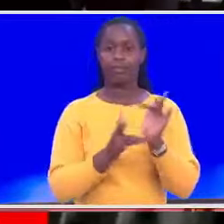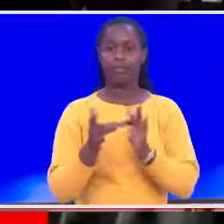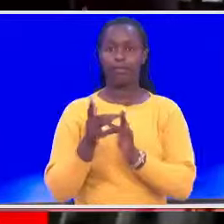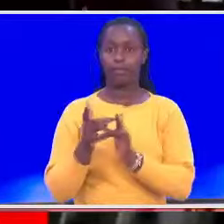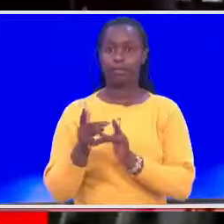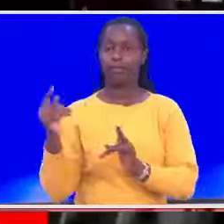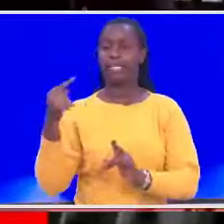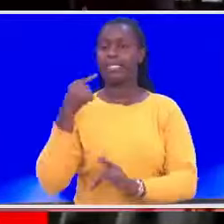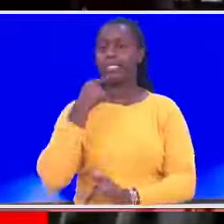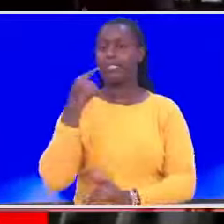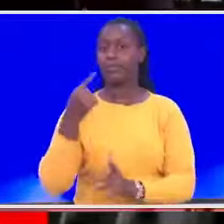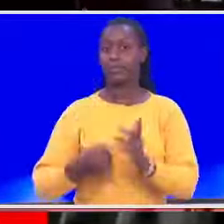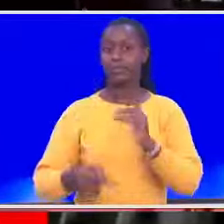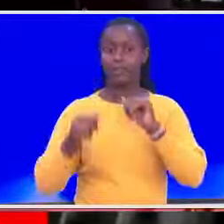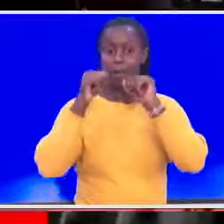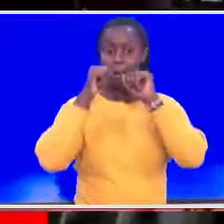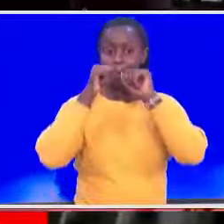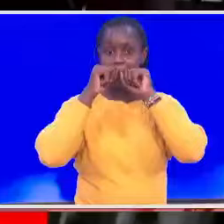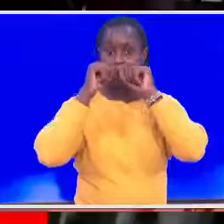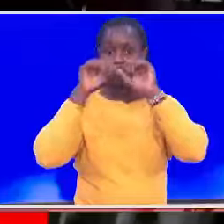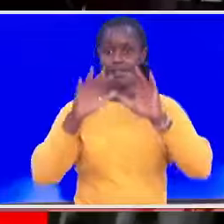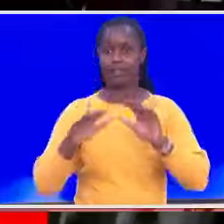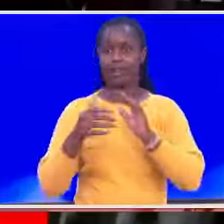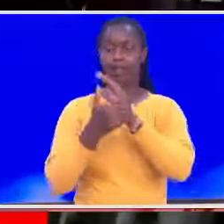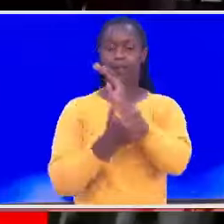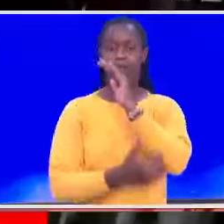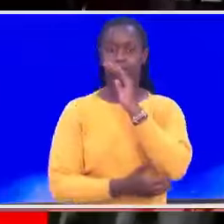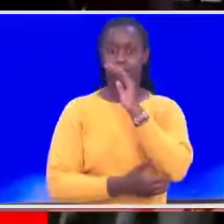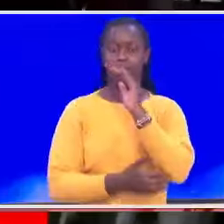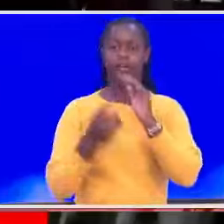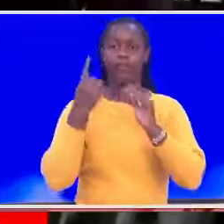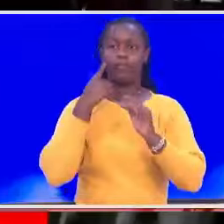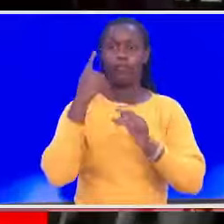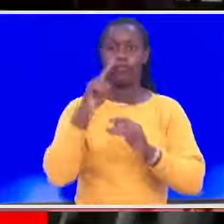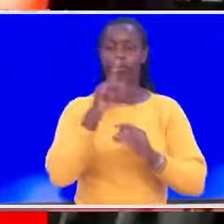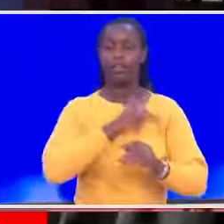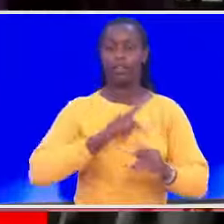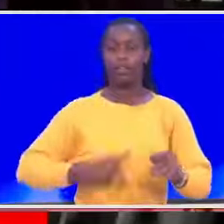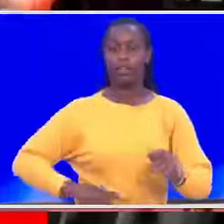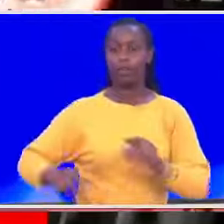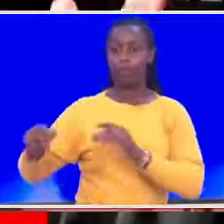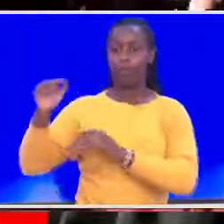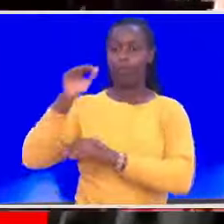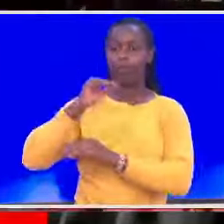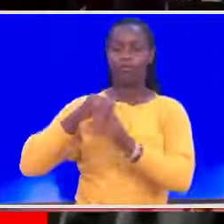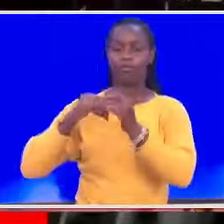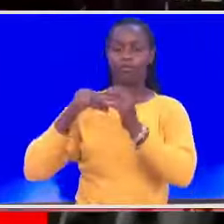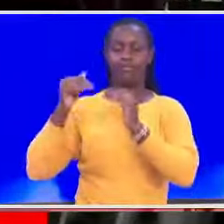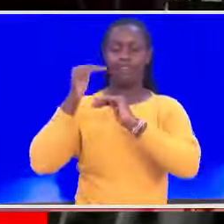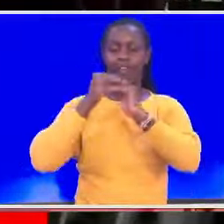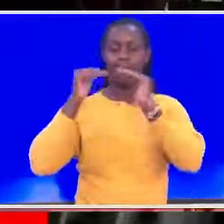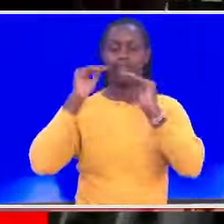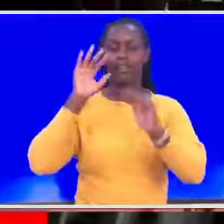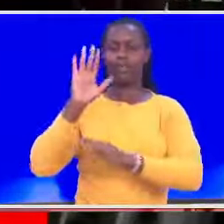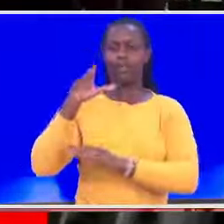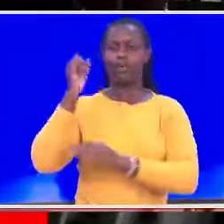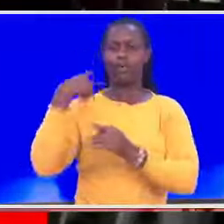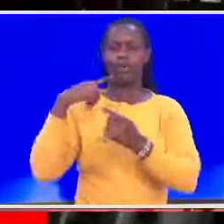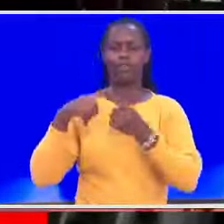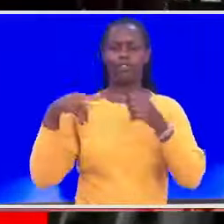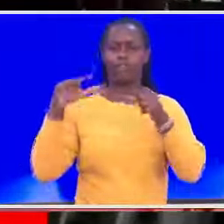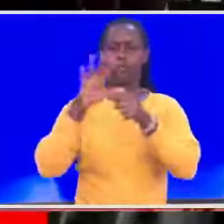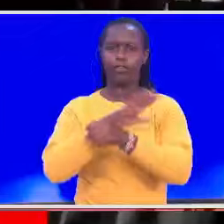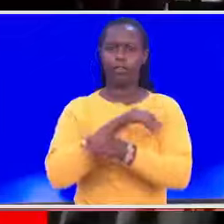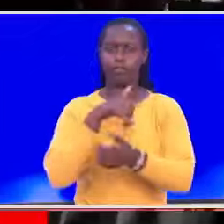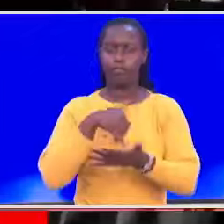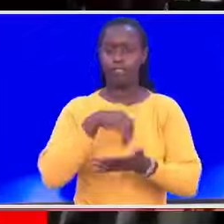it says that blessed are the poor in spirit, for theirs is the kingdom of heaven. He was the poorest man in spirit. Easy chase